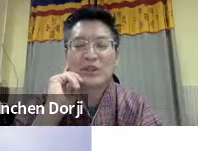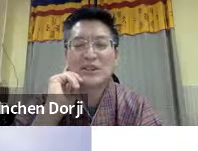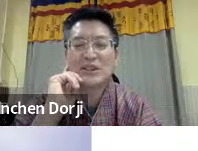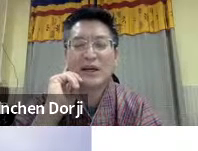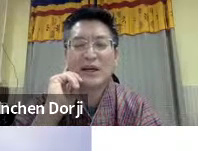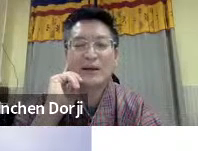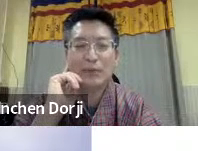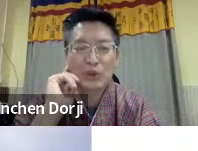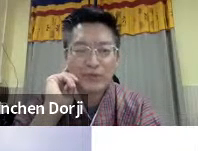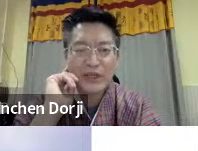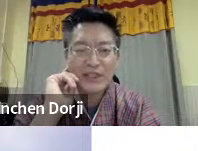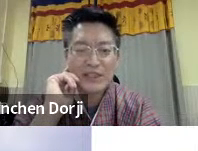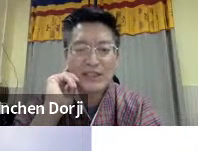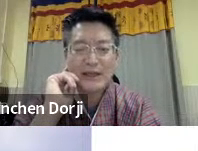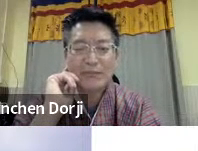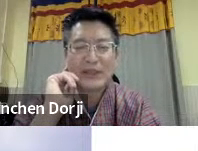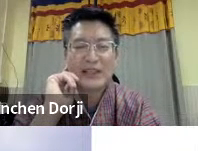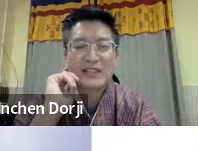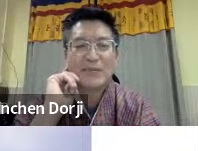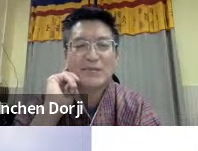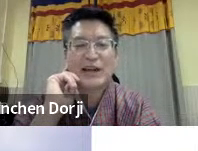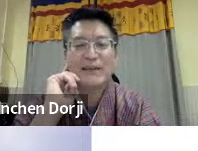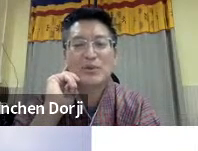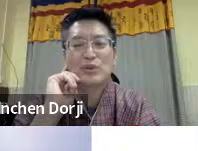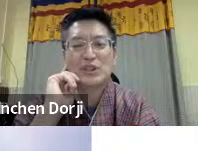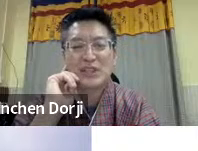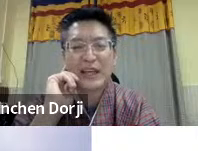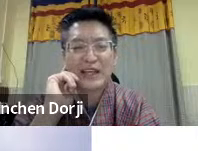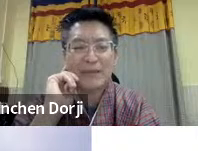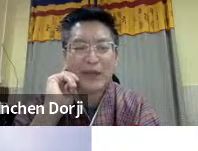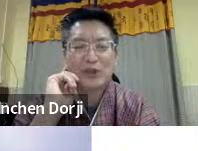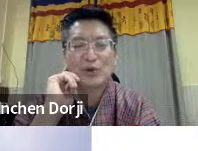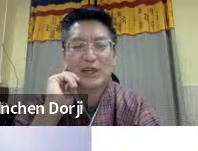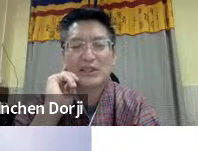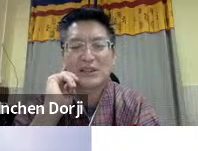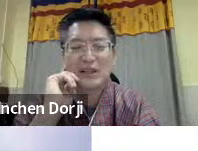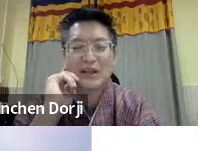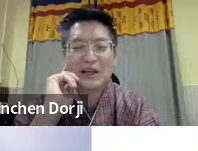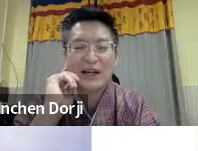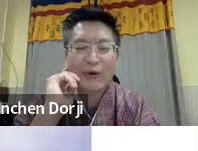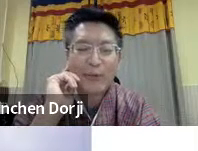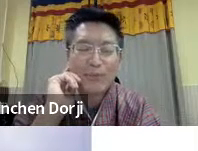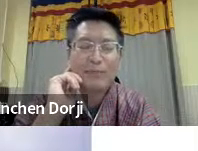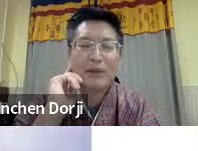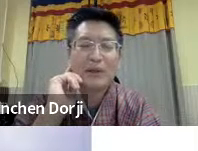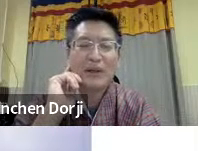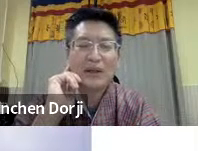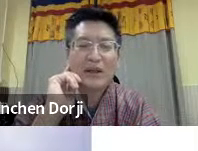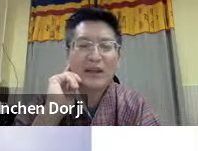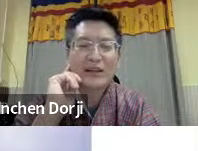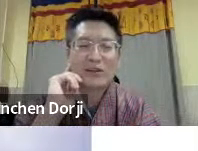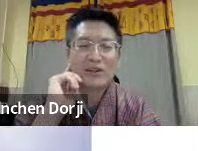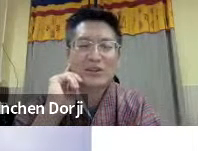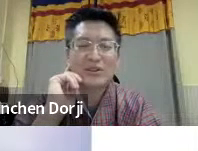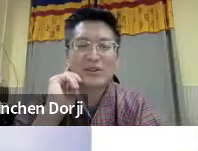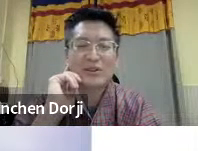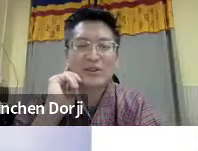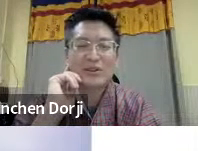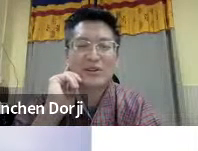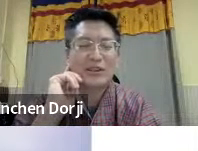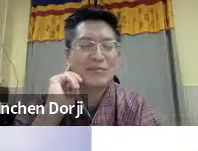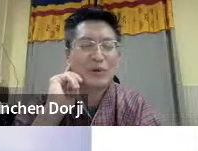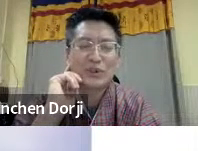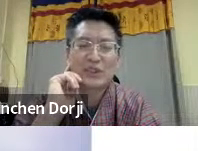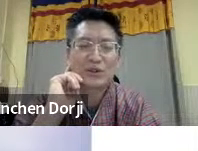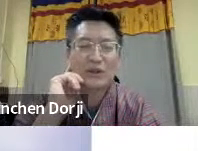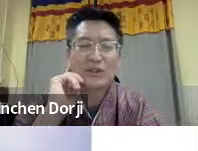frontline workers motivated, but at the same time to check and make sure that our people across